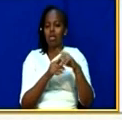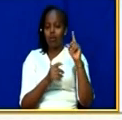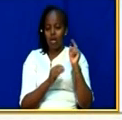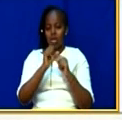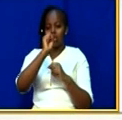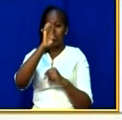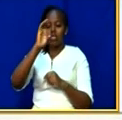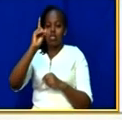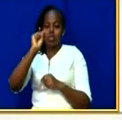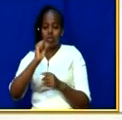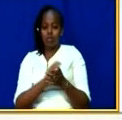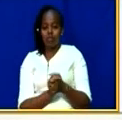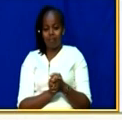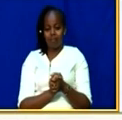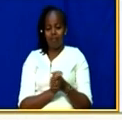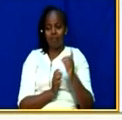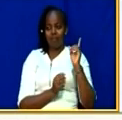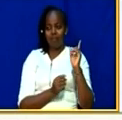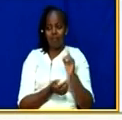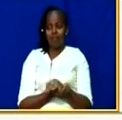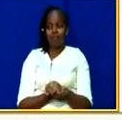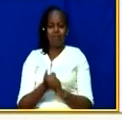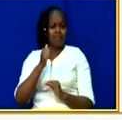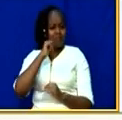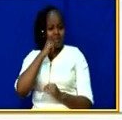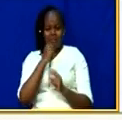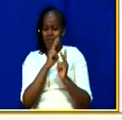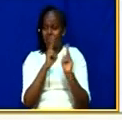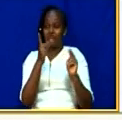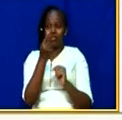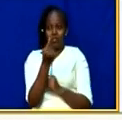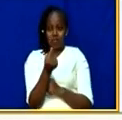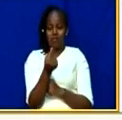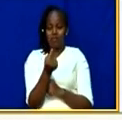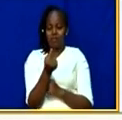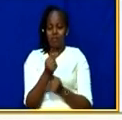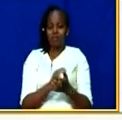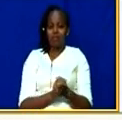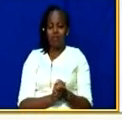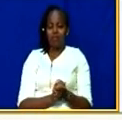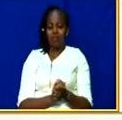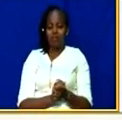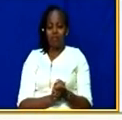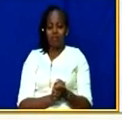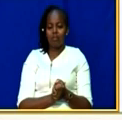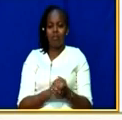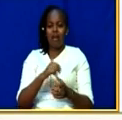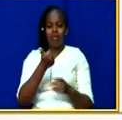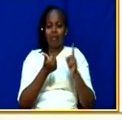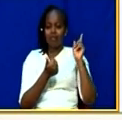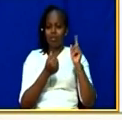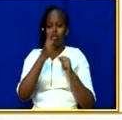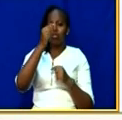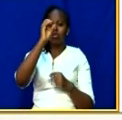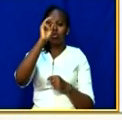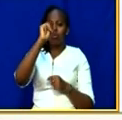inside there. Those are the onion seeds. Wow. Very tiny grains. Eh? Wow. Look at the Okay. tomato. Tomato, just cut